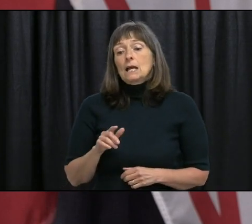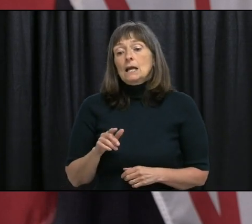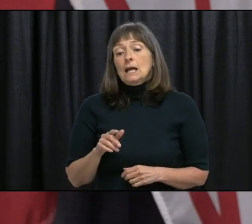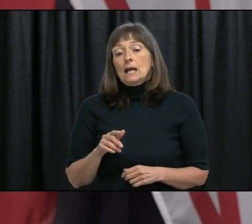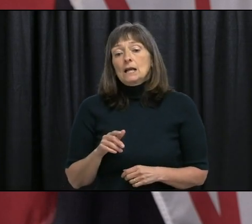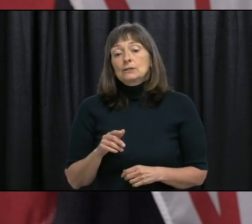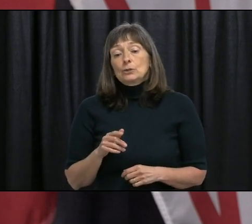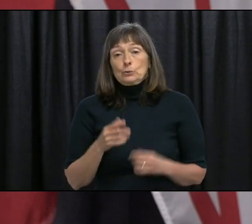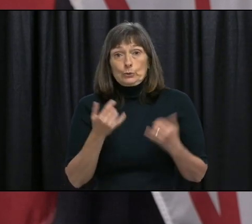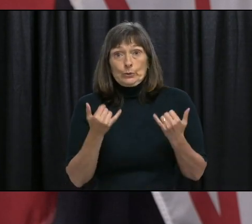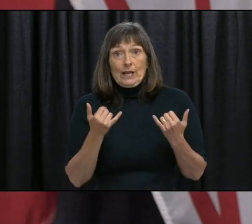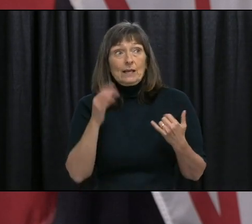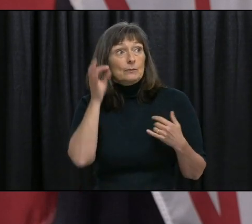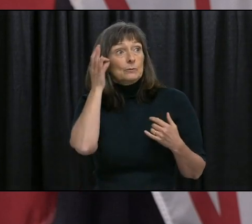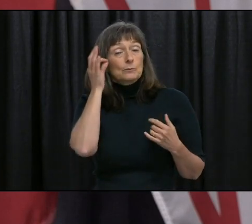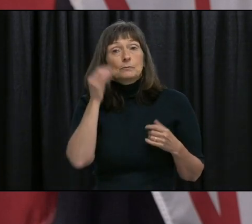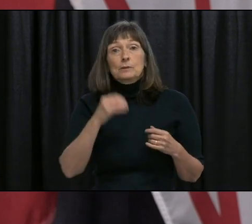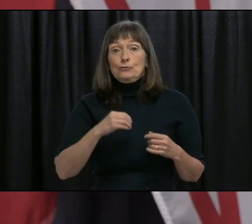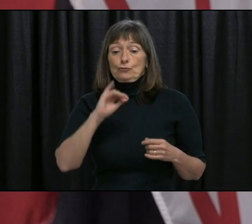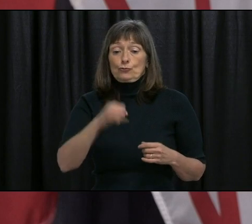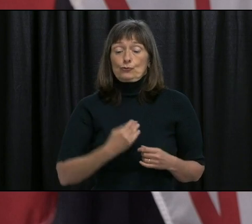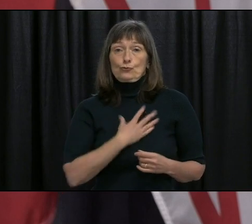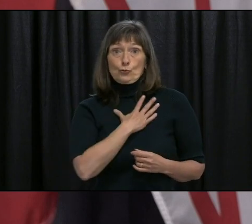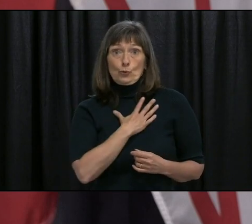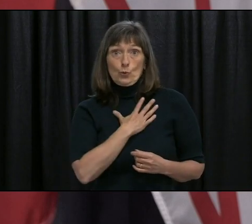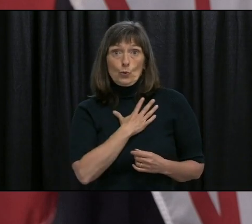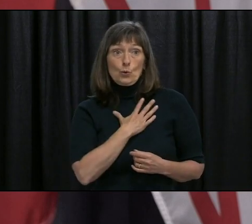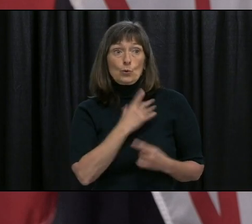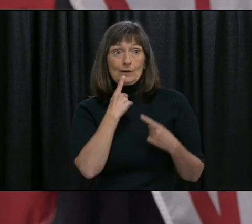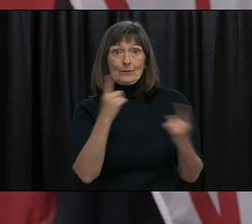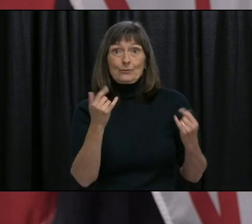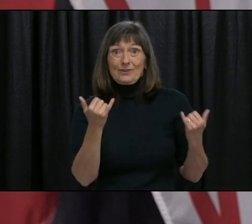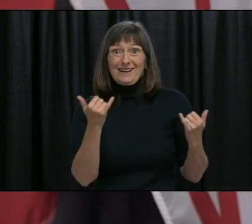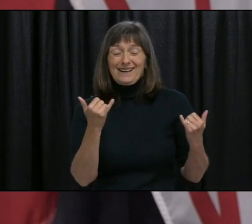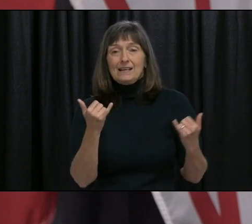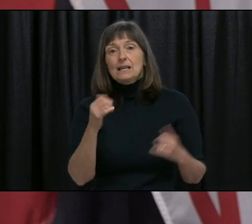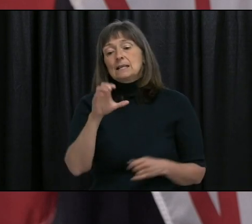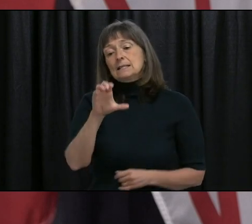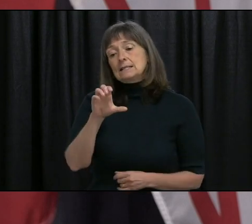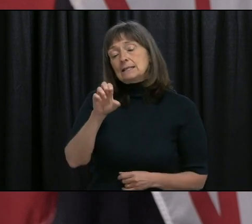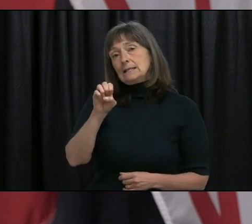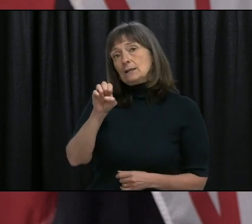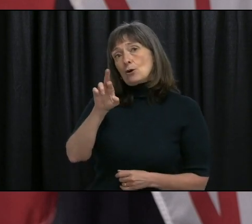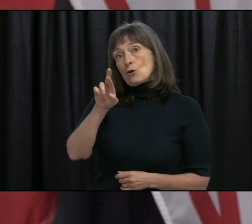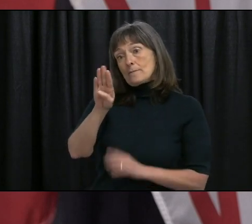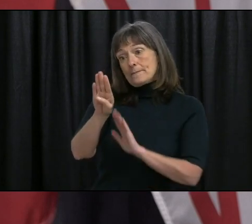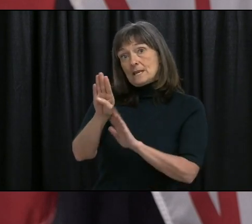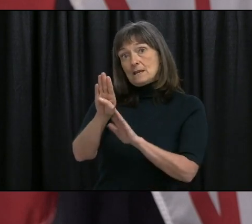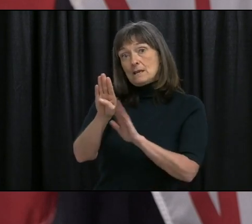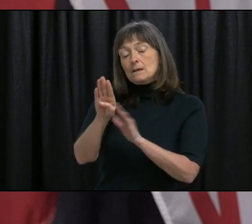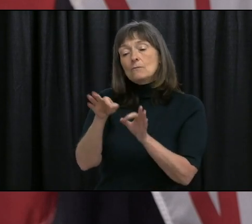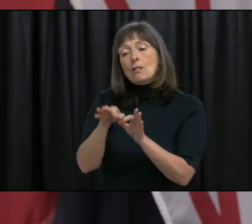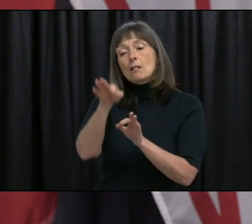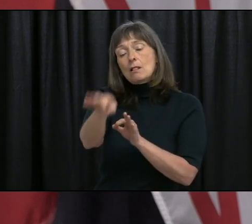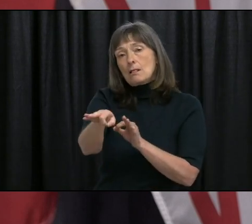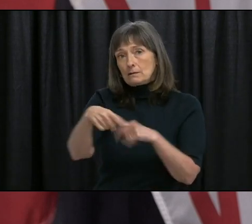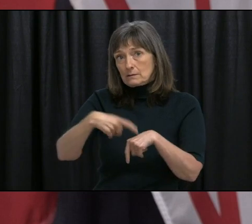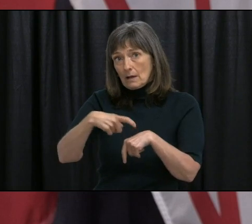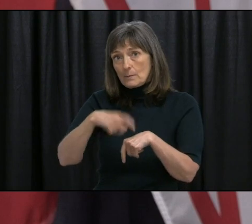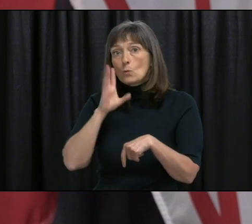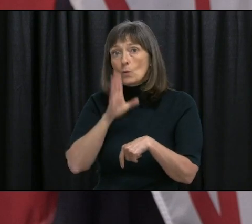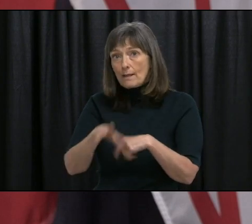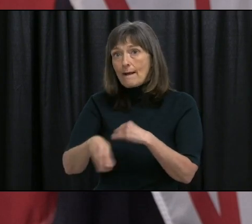by the Prime Minister today that you will see the Canada Emergency Response Benefit that will be extended